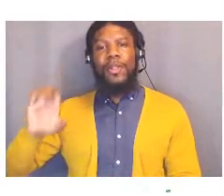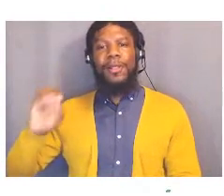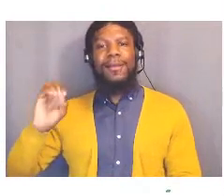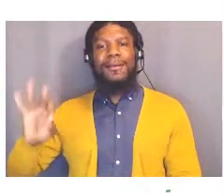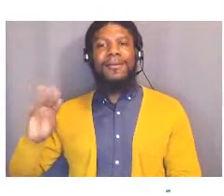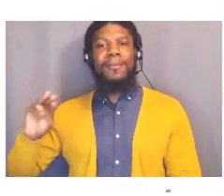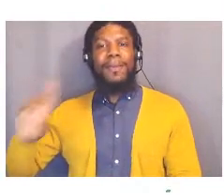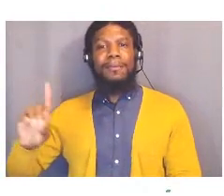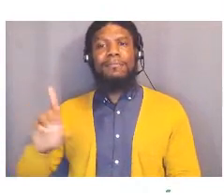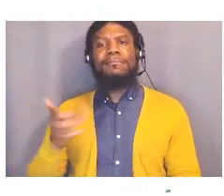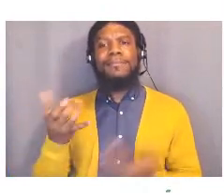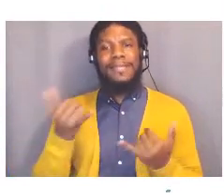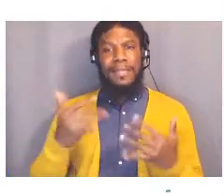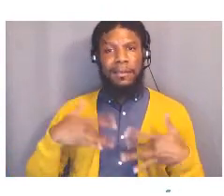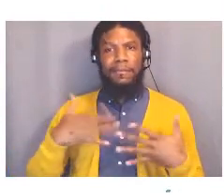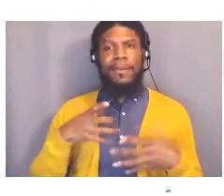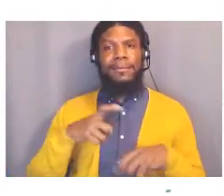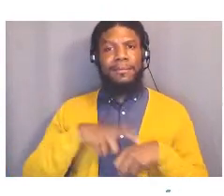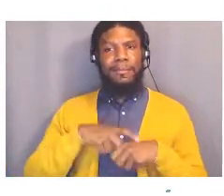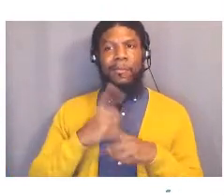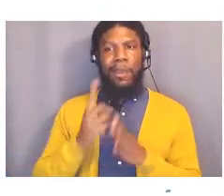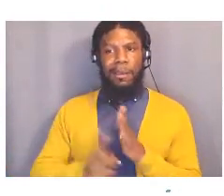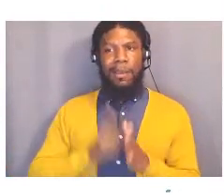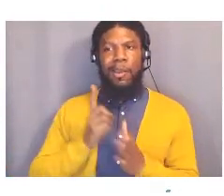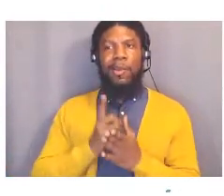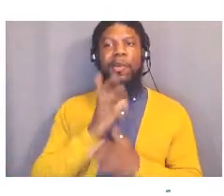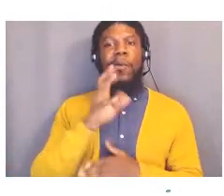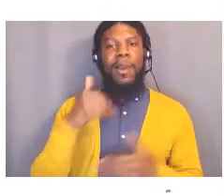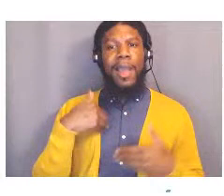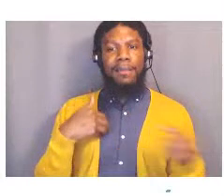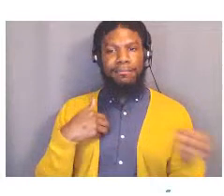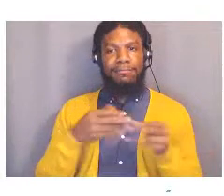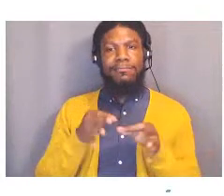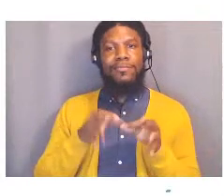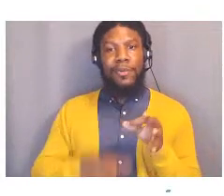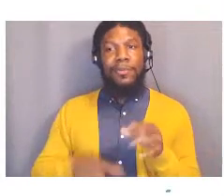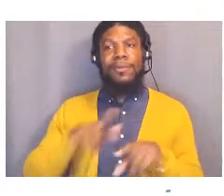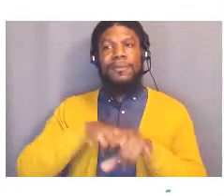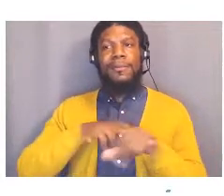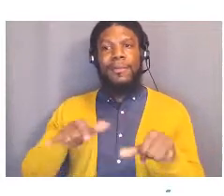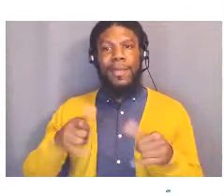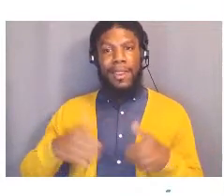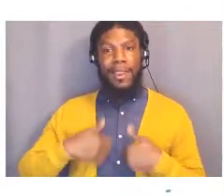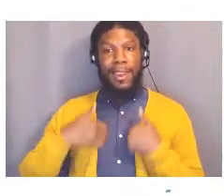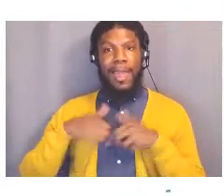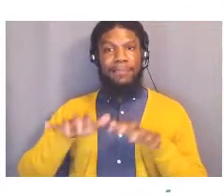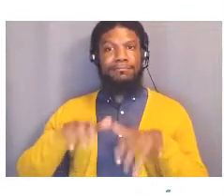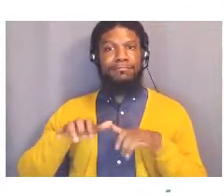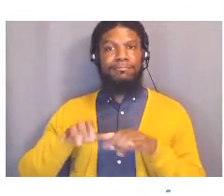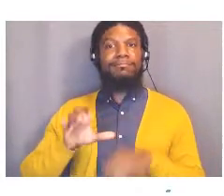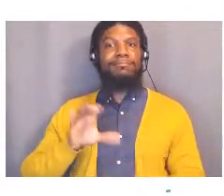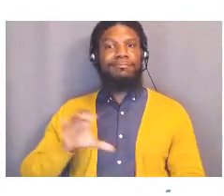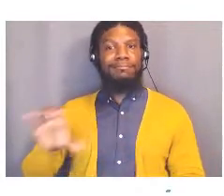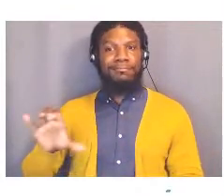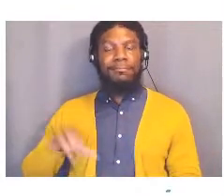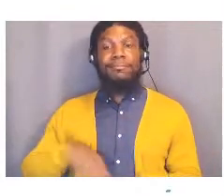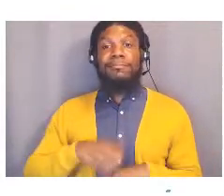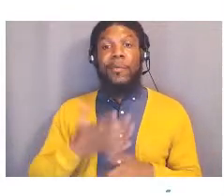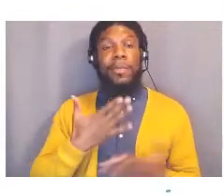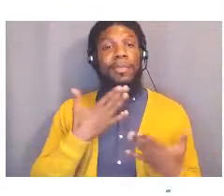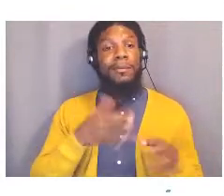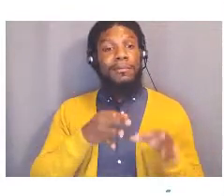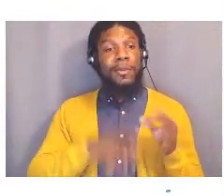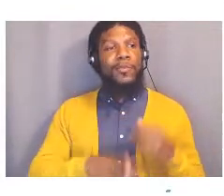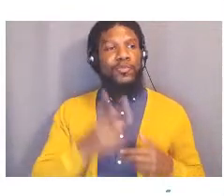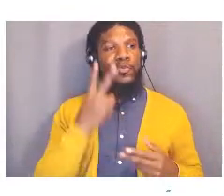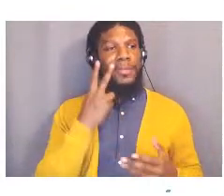just under 1 hour and includes ASL interpretation as well as live transcriptions. I would like to thank our interpreter, who you